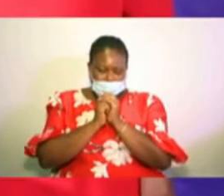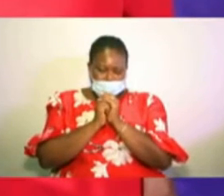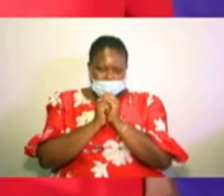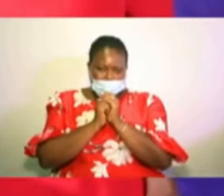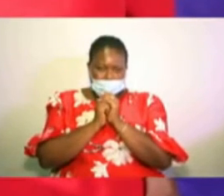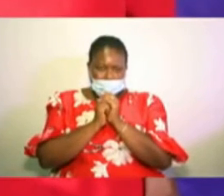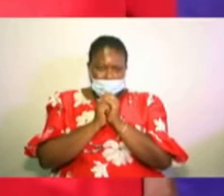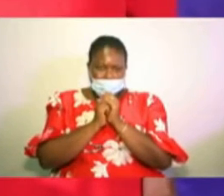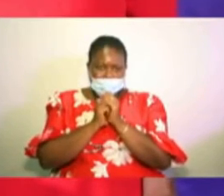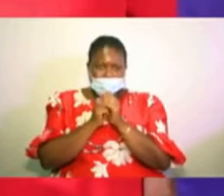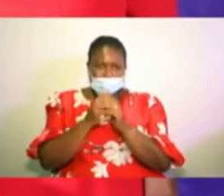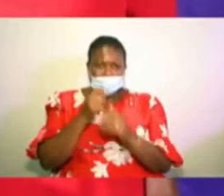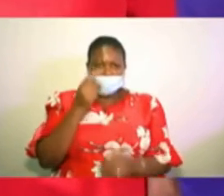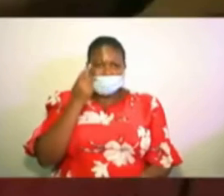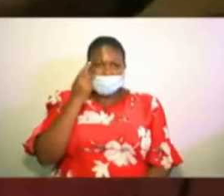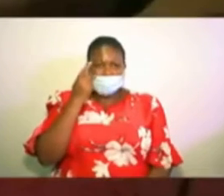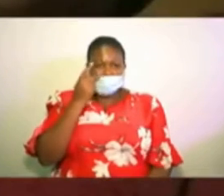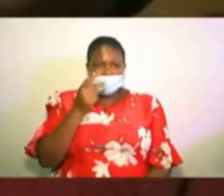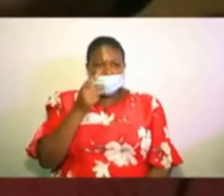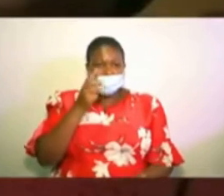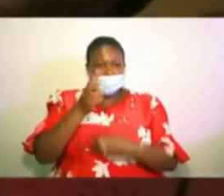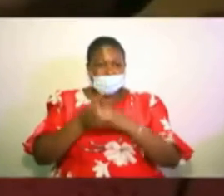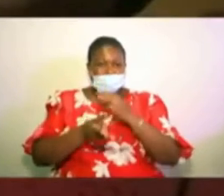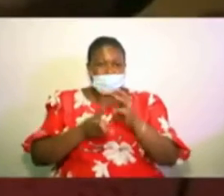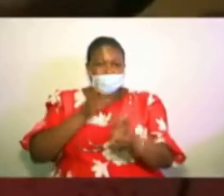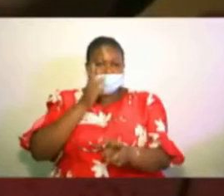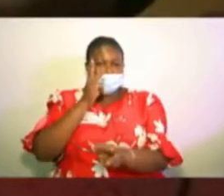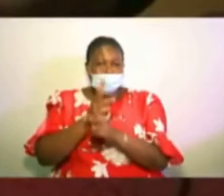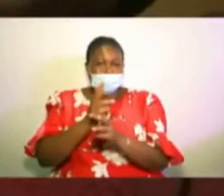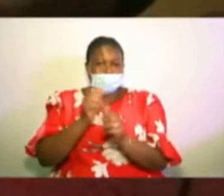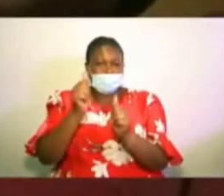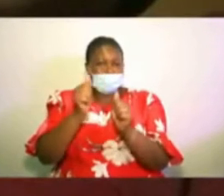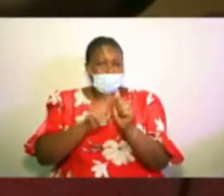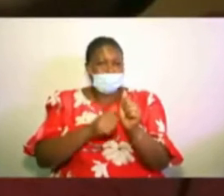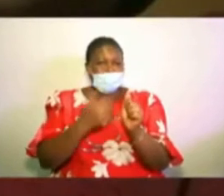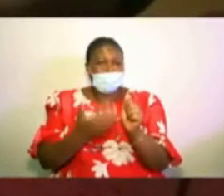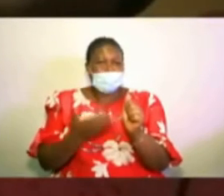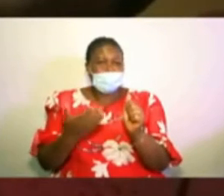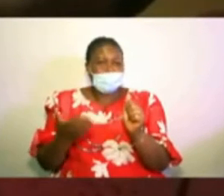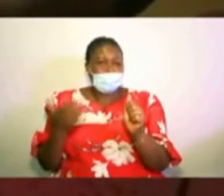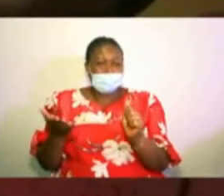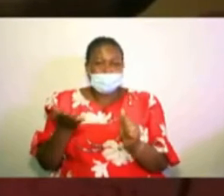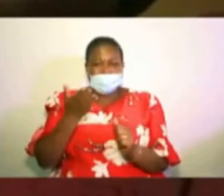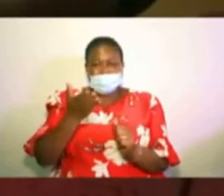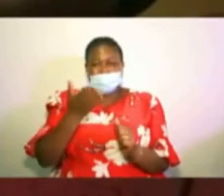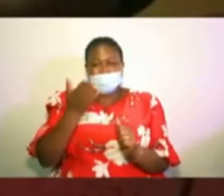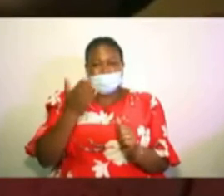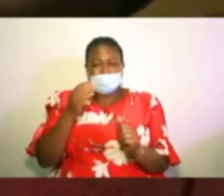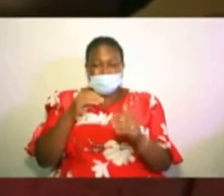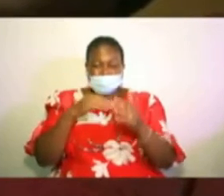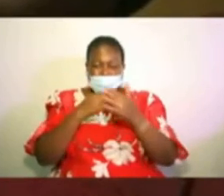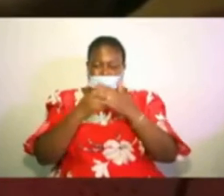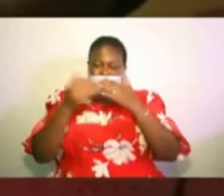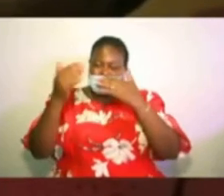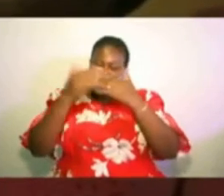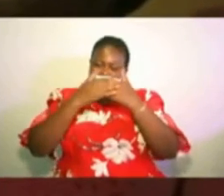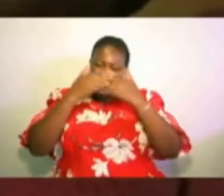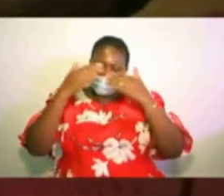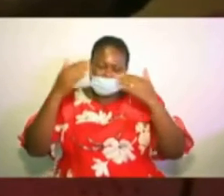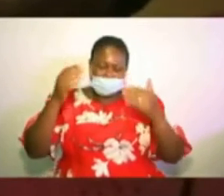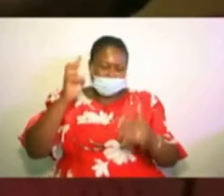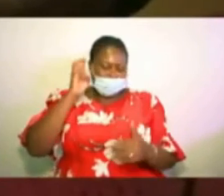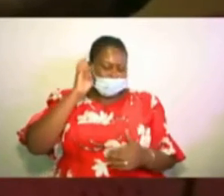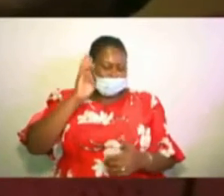We are seeing them all over the world. It's really, partout. Really exciting. Heaven will be great. Et ça me rend heureux,